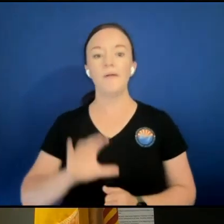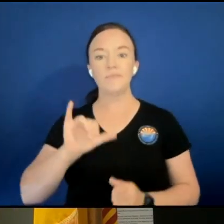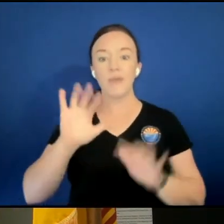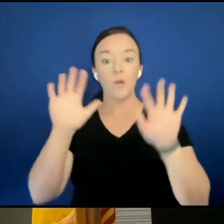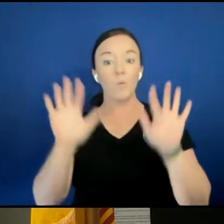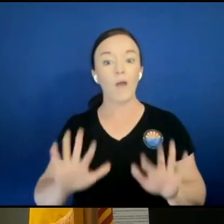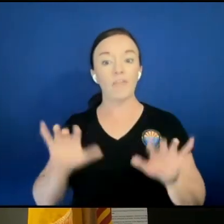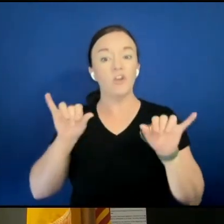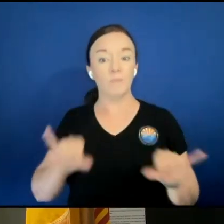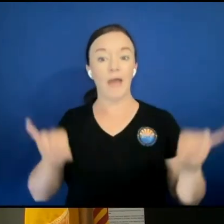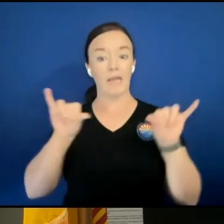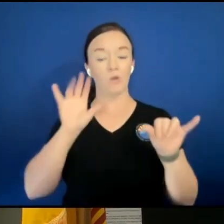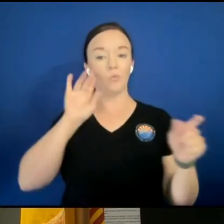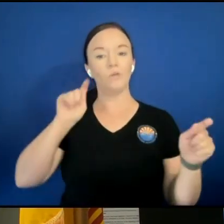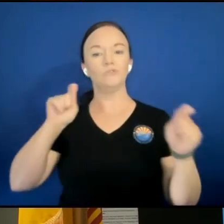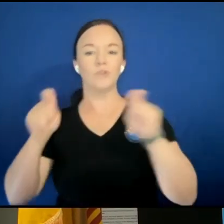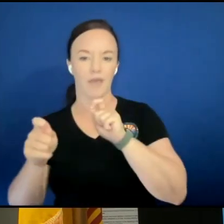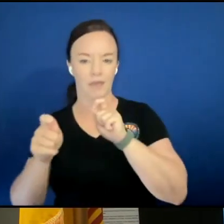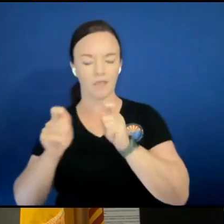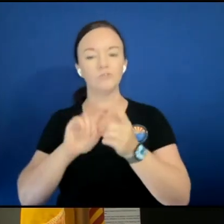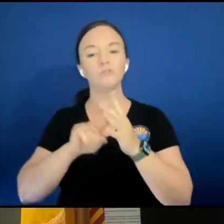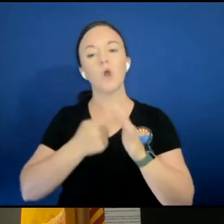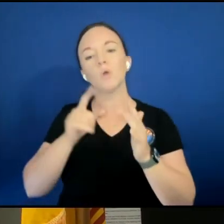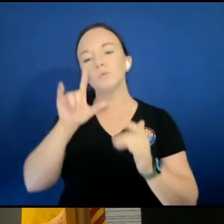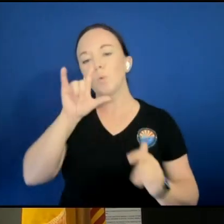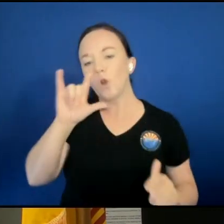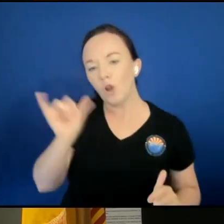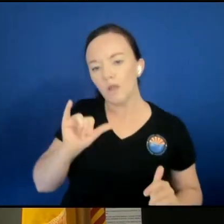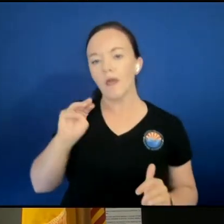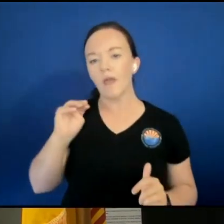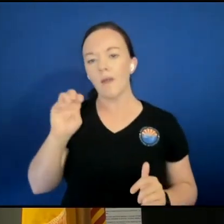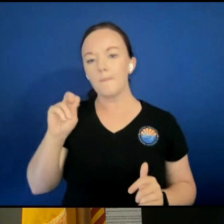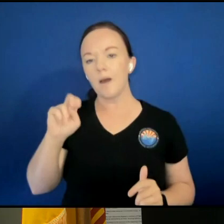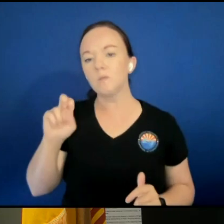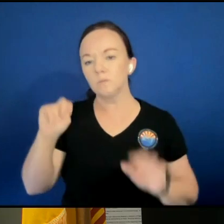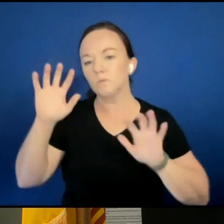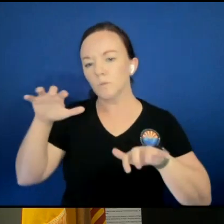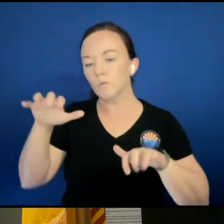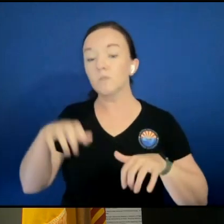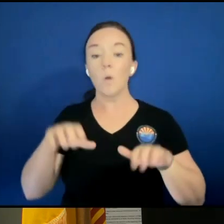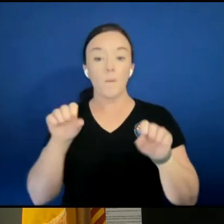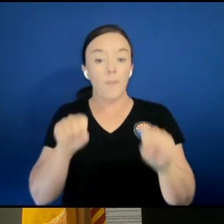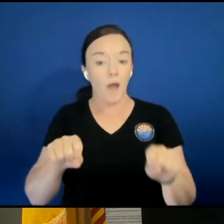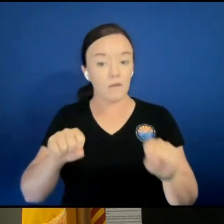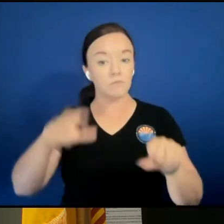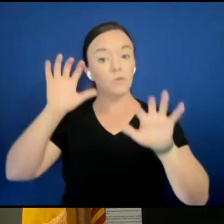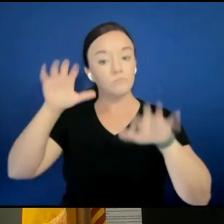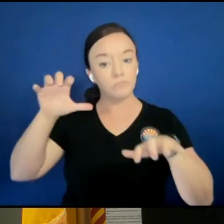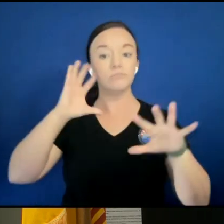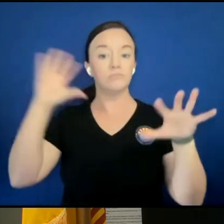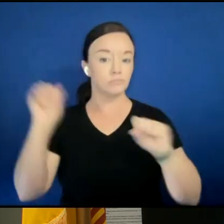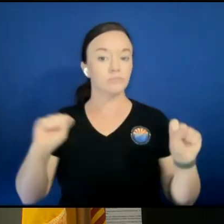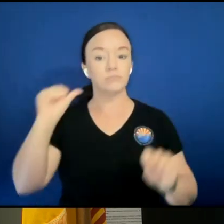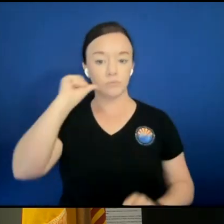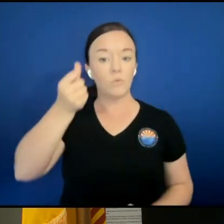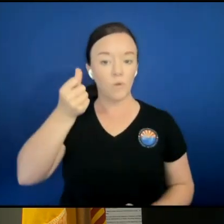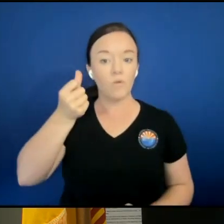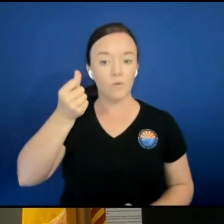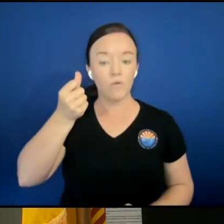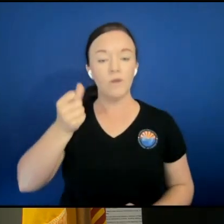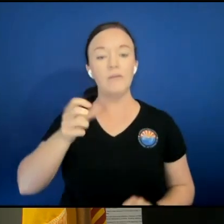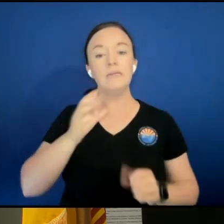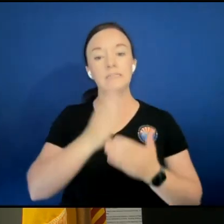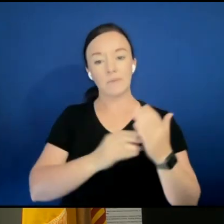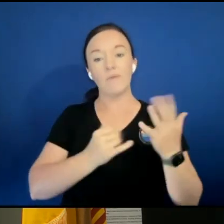bringing something more of a monsoon-like pattern. So we're going to see some chances for showers and thunderstorms tomorrow as we start to work some of that moisture in